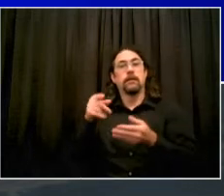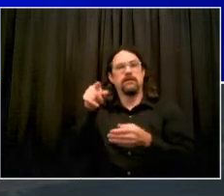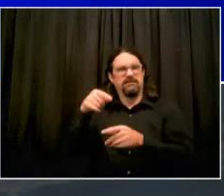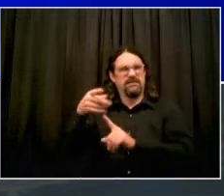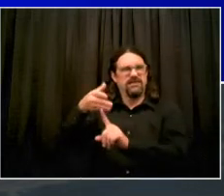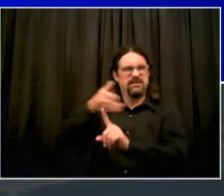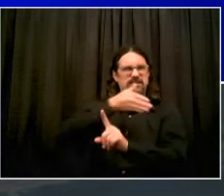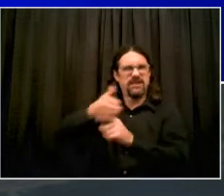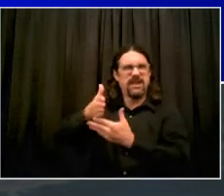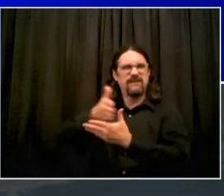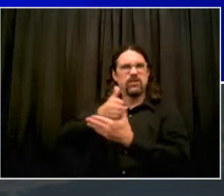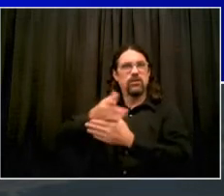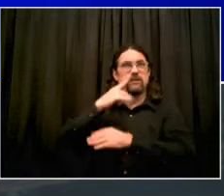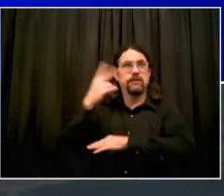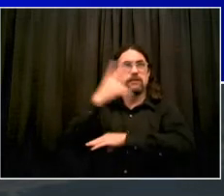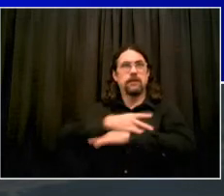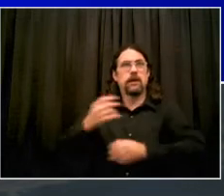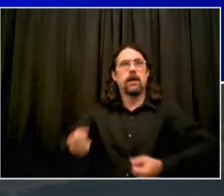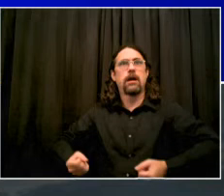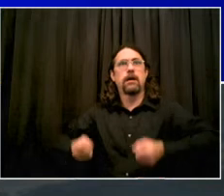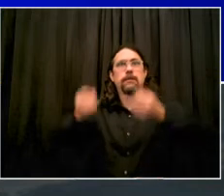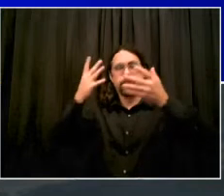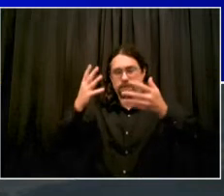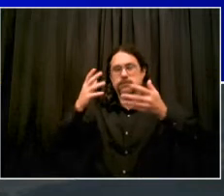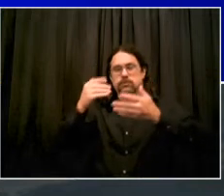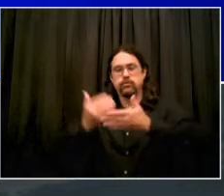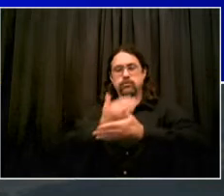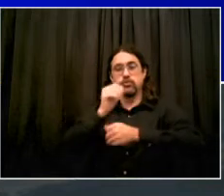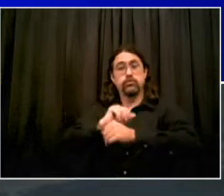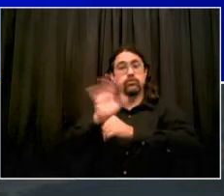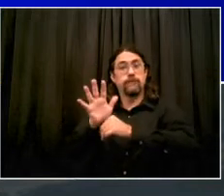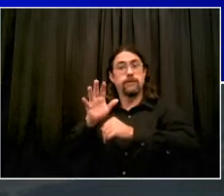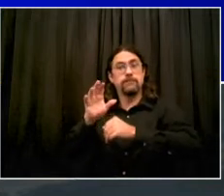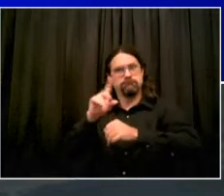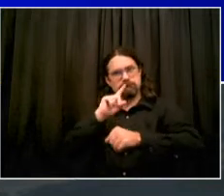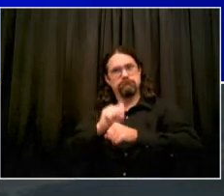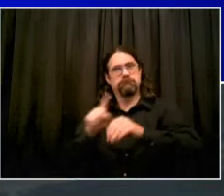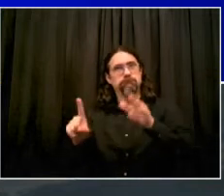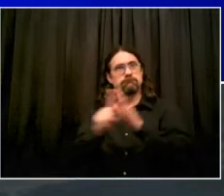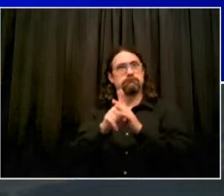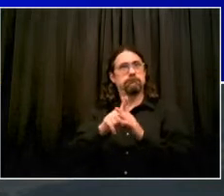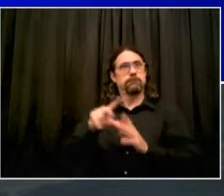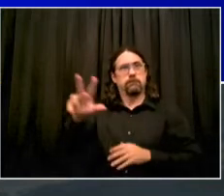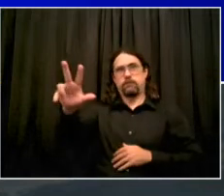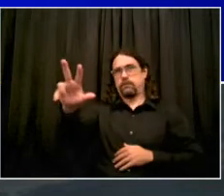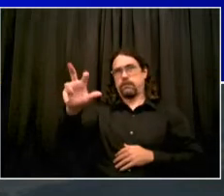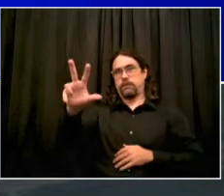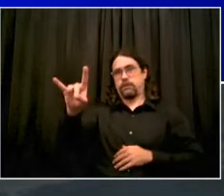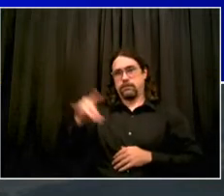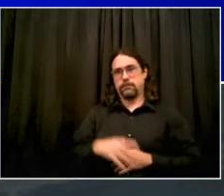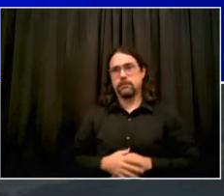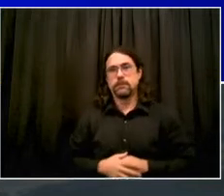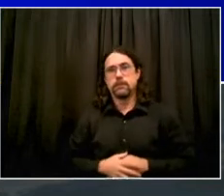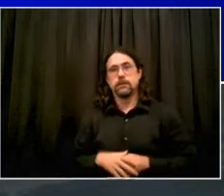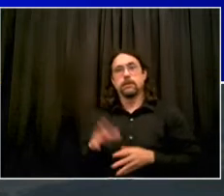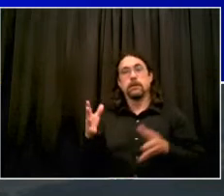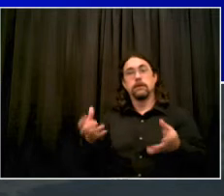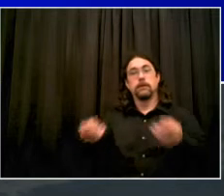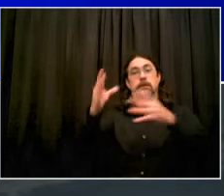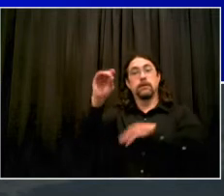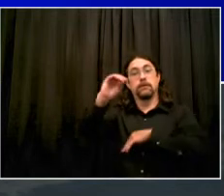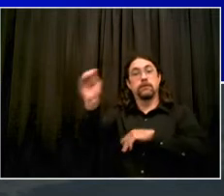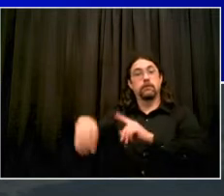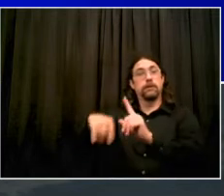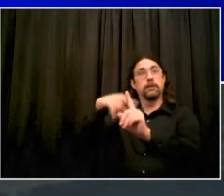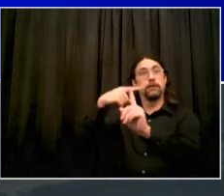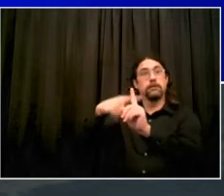And percentage of people tested positive citywide for COVID-19 threshold 5%. Today's report 3.25%. So again, we have not